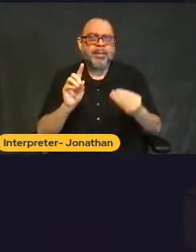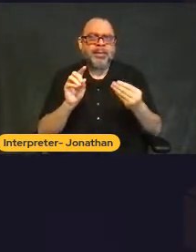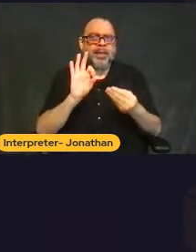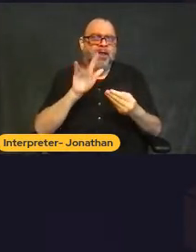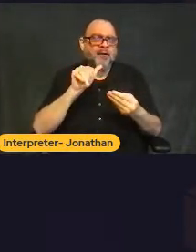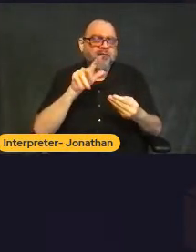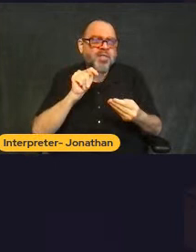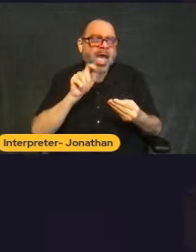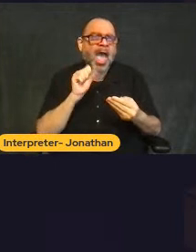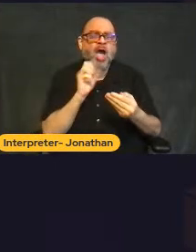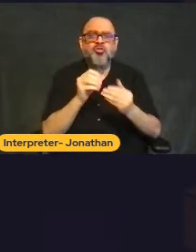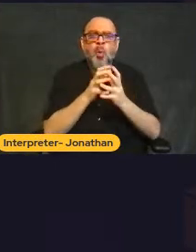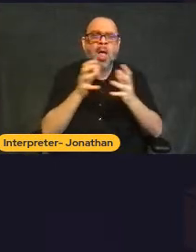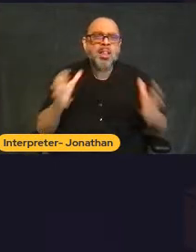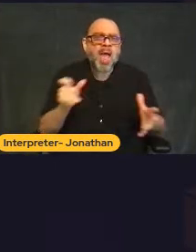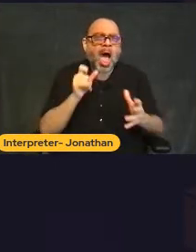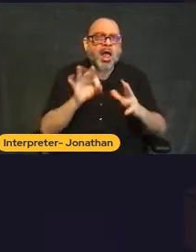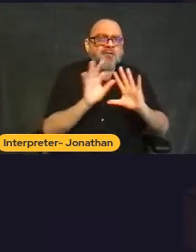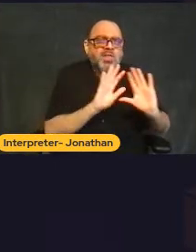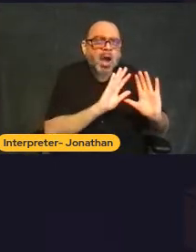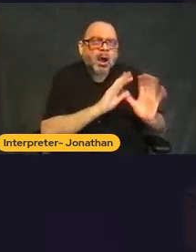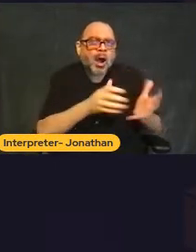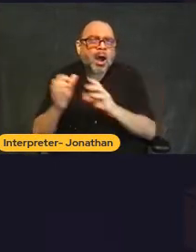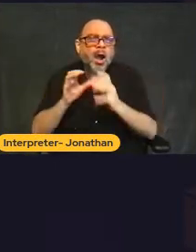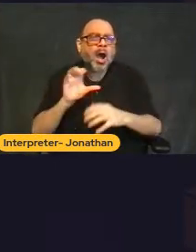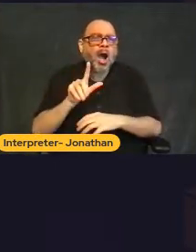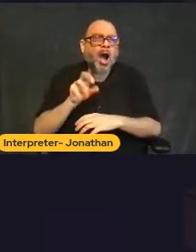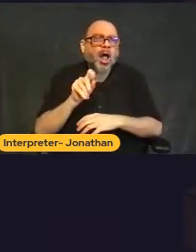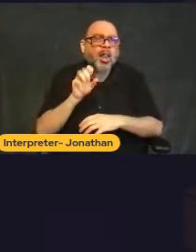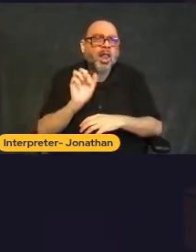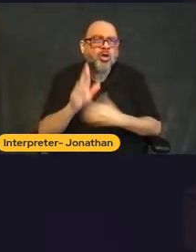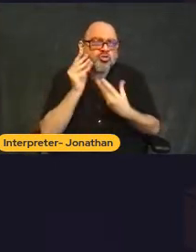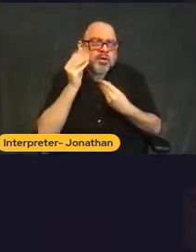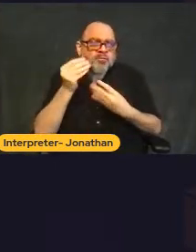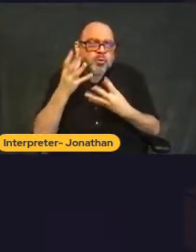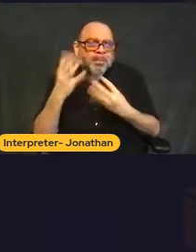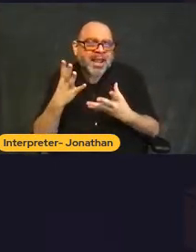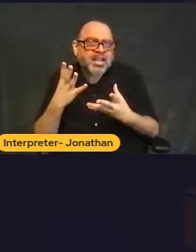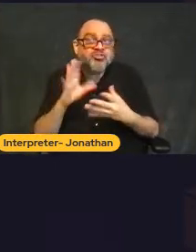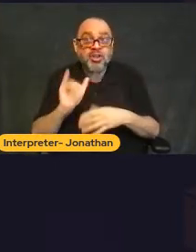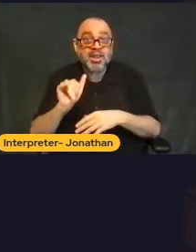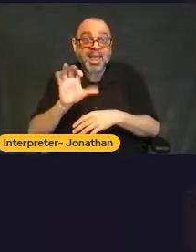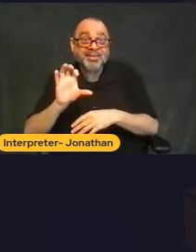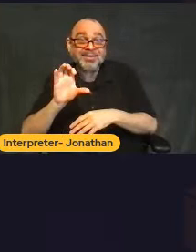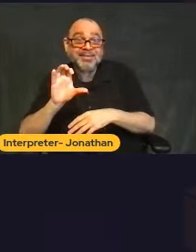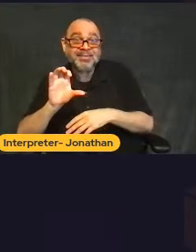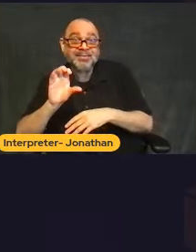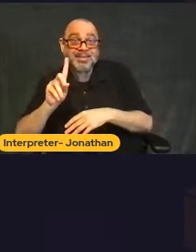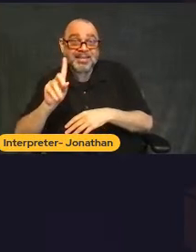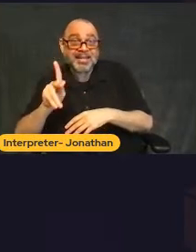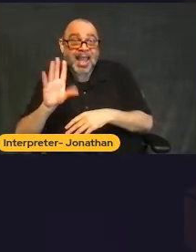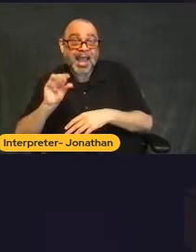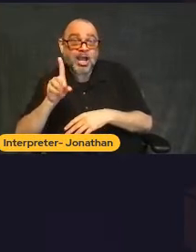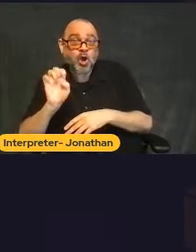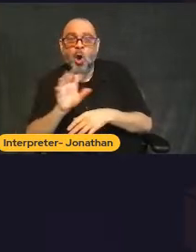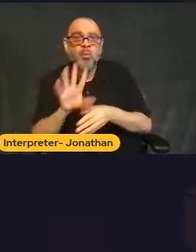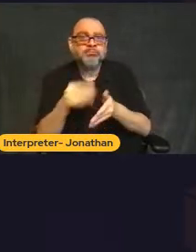clustering information that your CDK code contains. So seeing